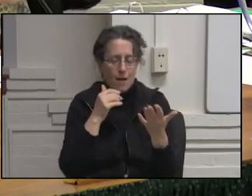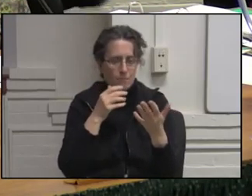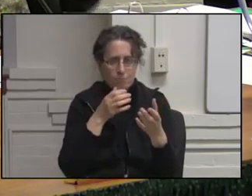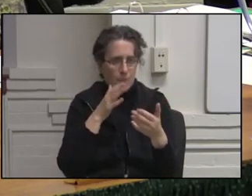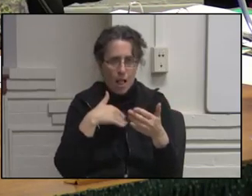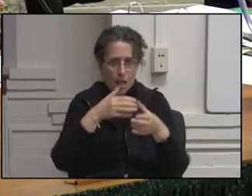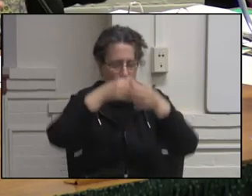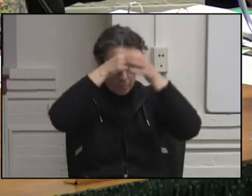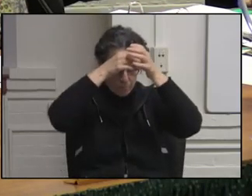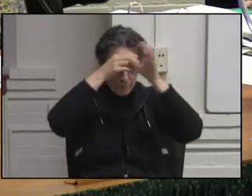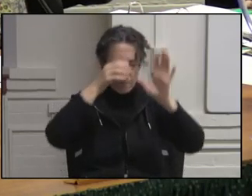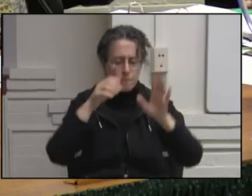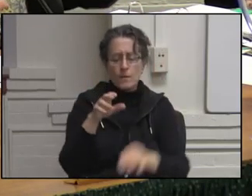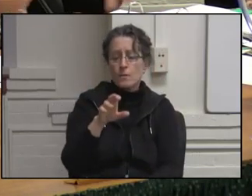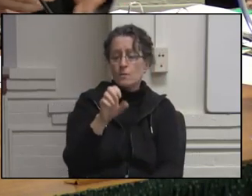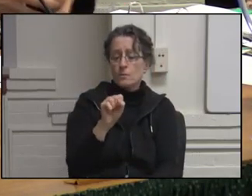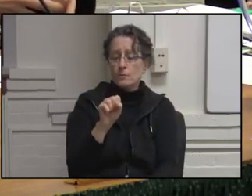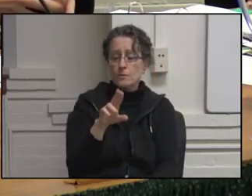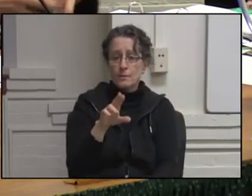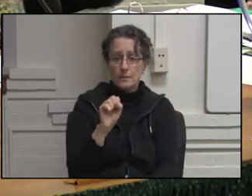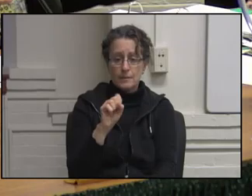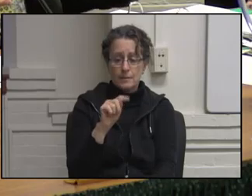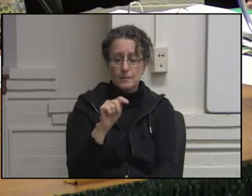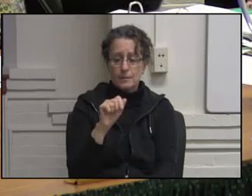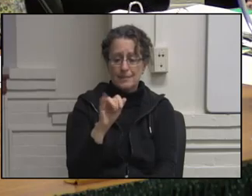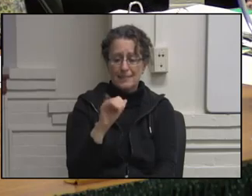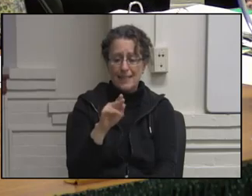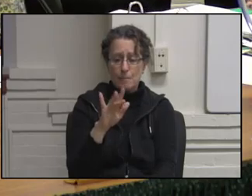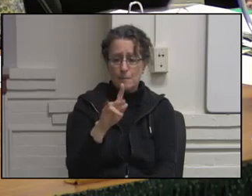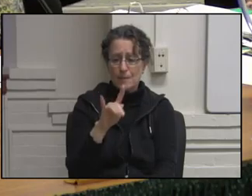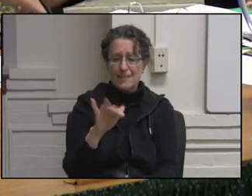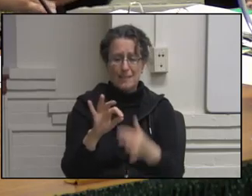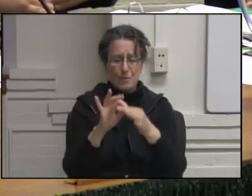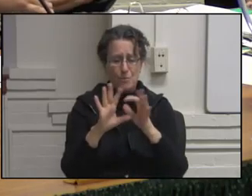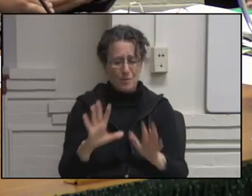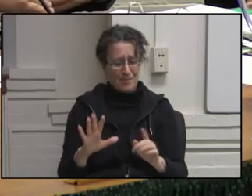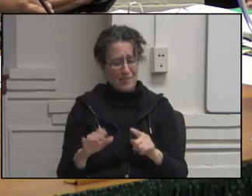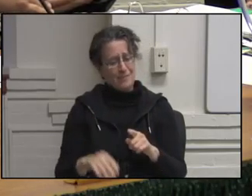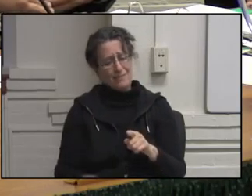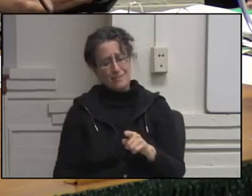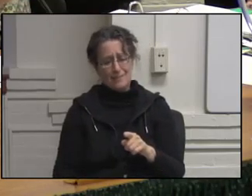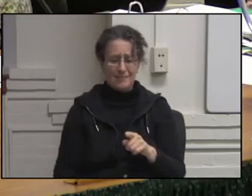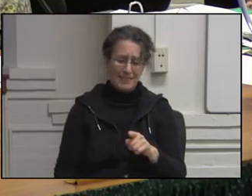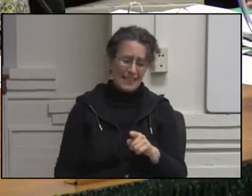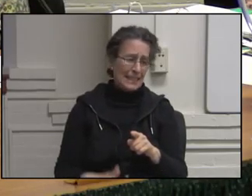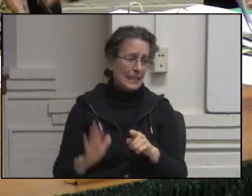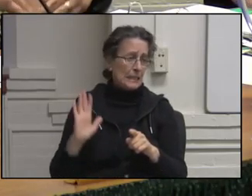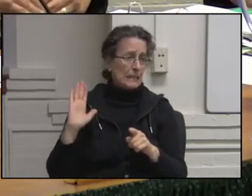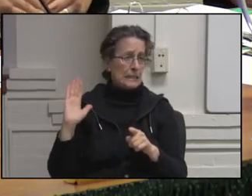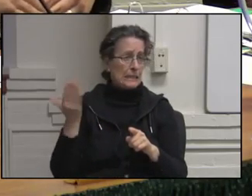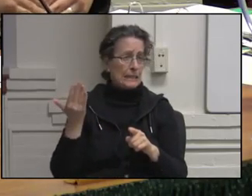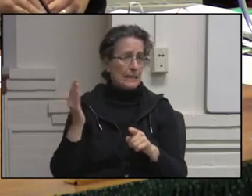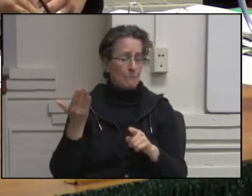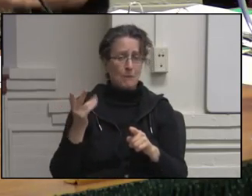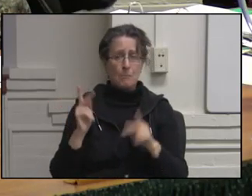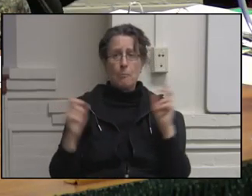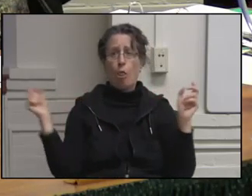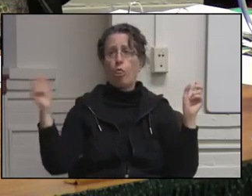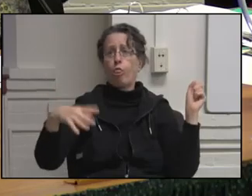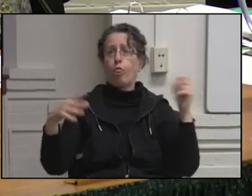of a sustainability coordinator seems to be sort of this vacuum that where a lot of people's ideas kind of fall into it, and